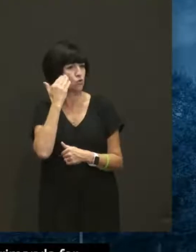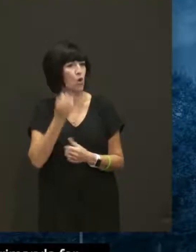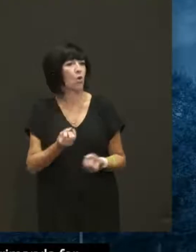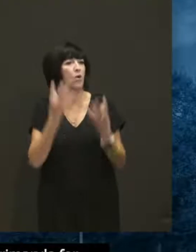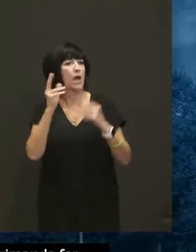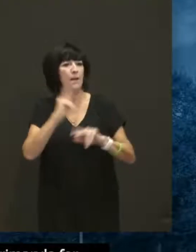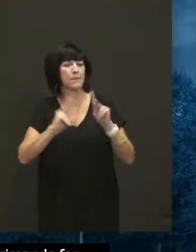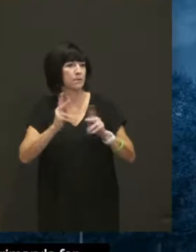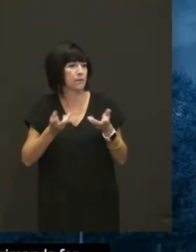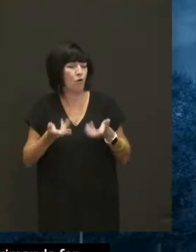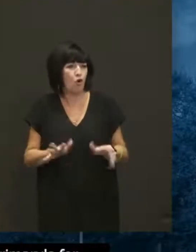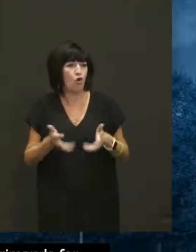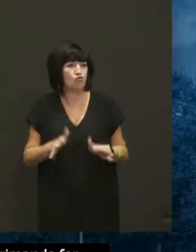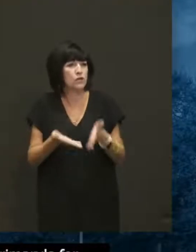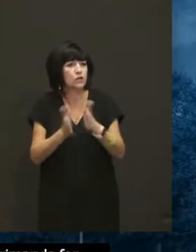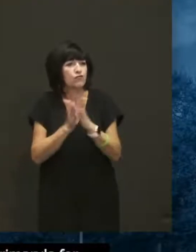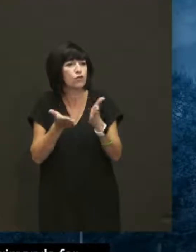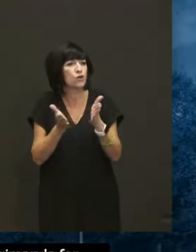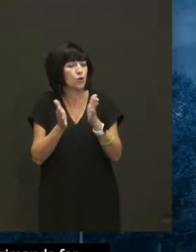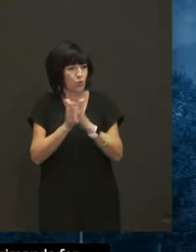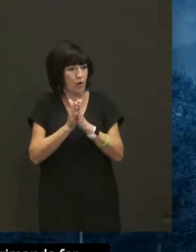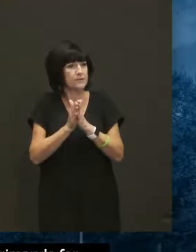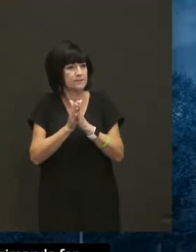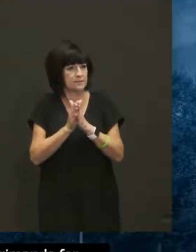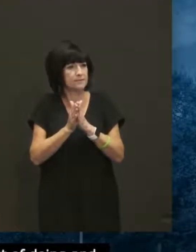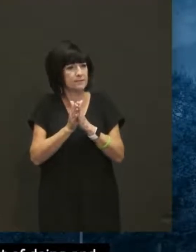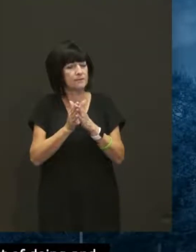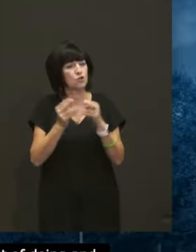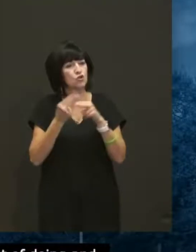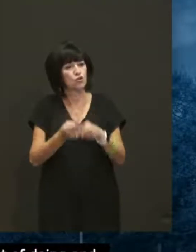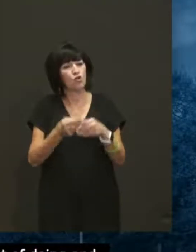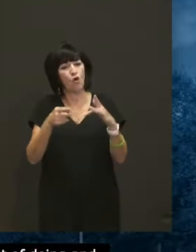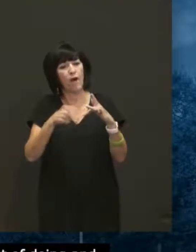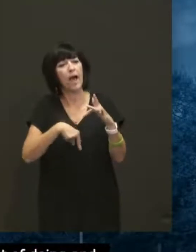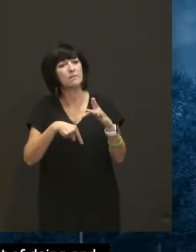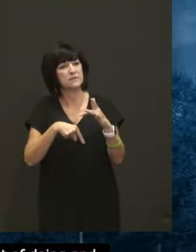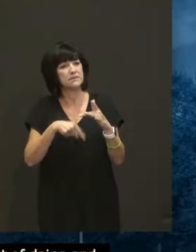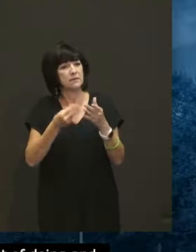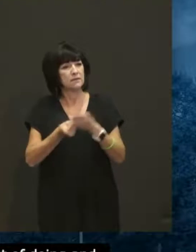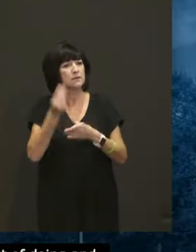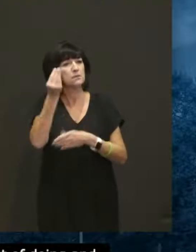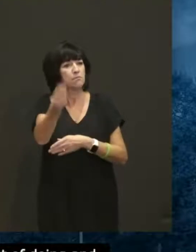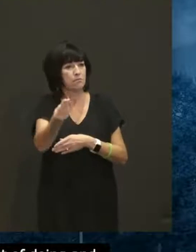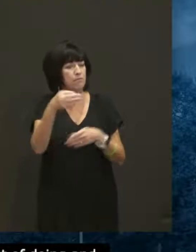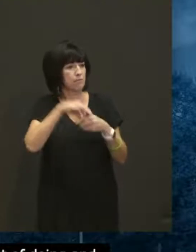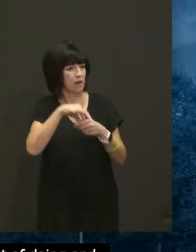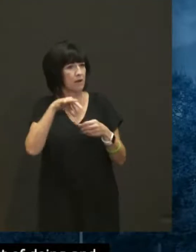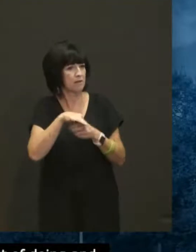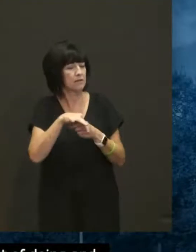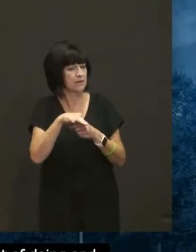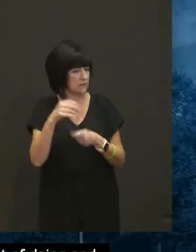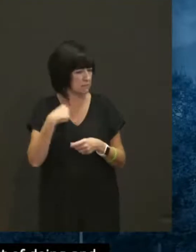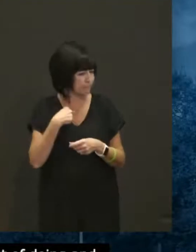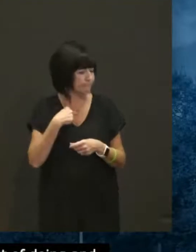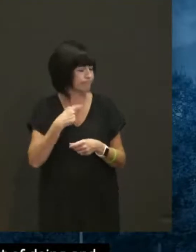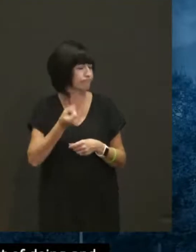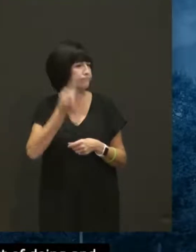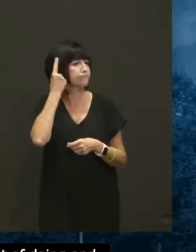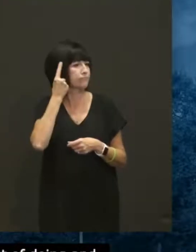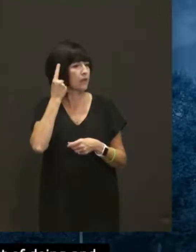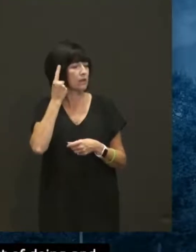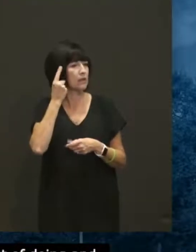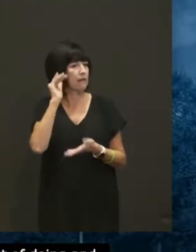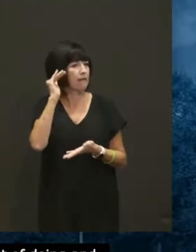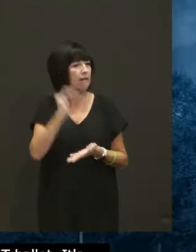have already requested absentee ballots. It's down a little bit, as I understand it, from the